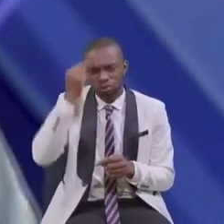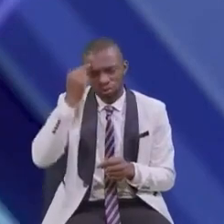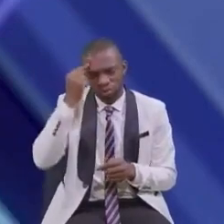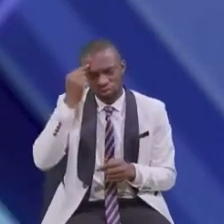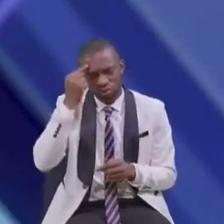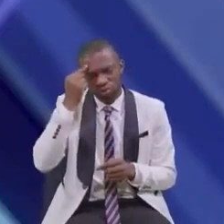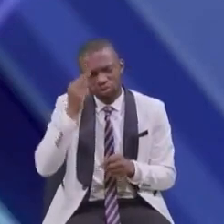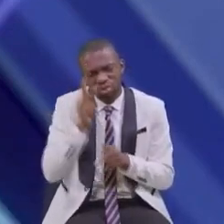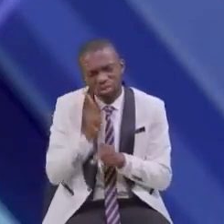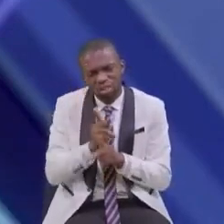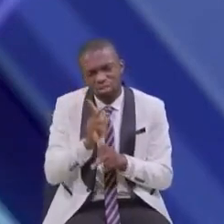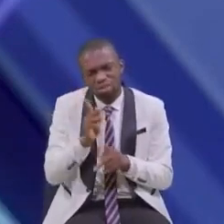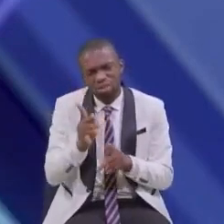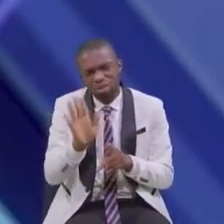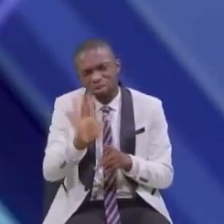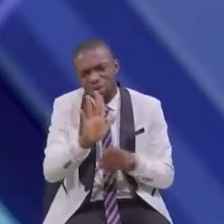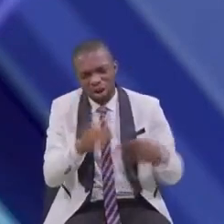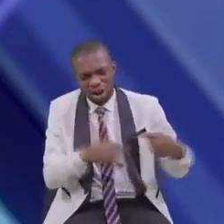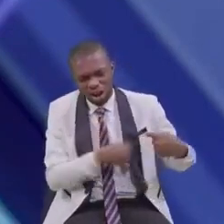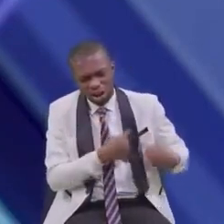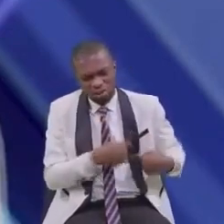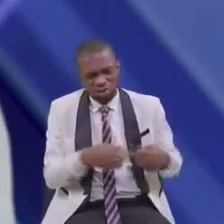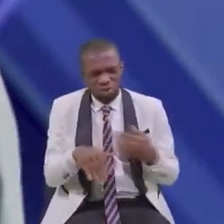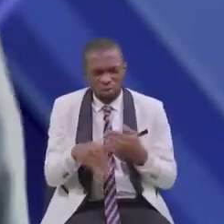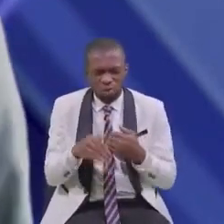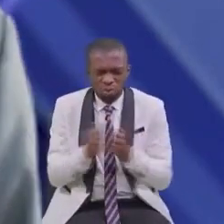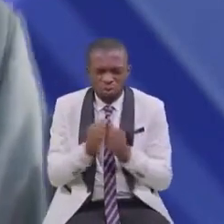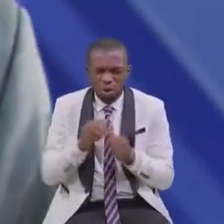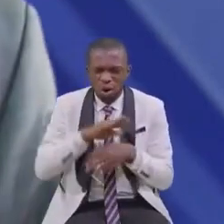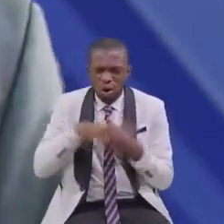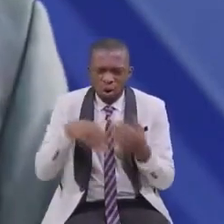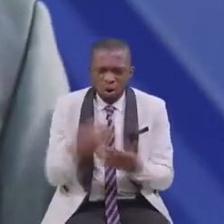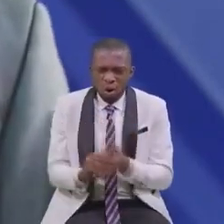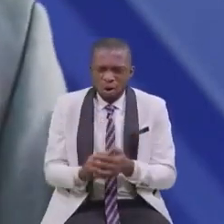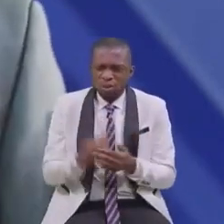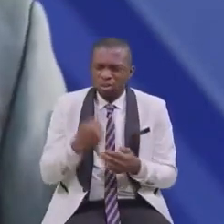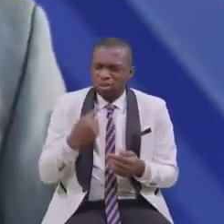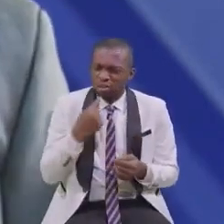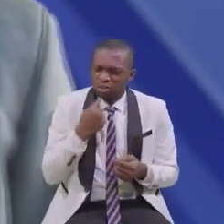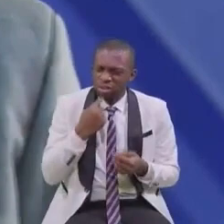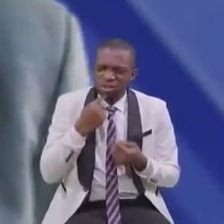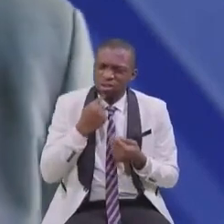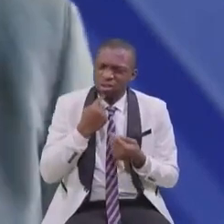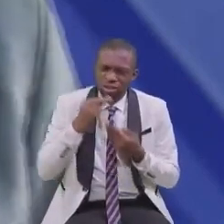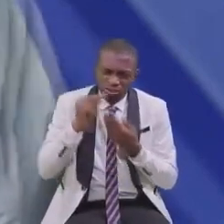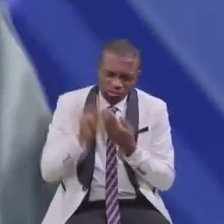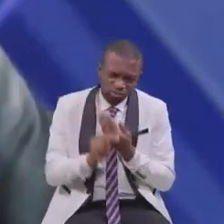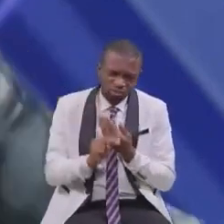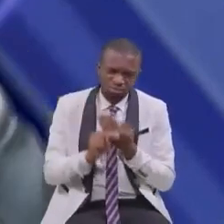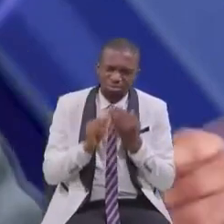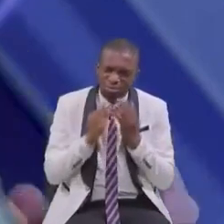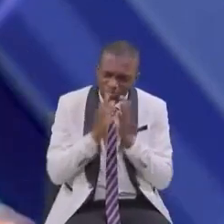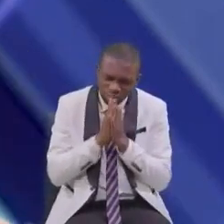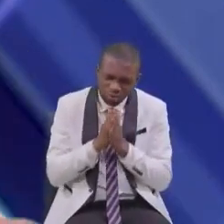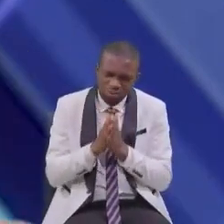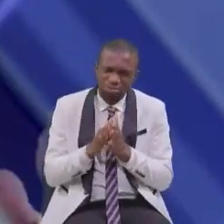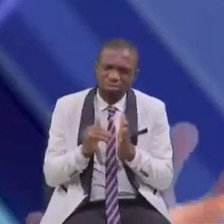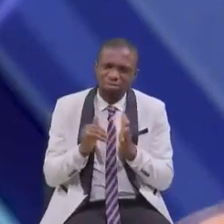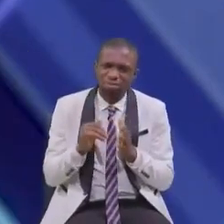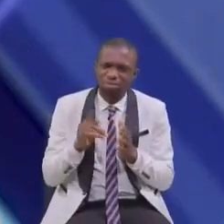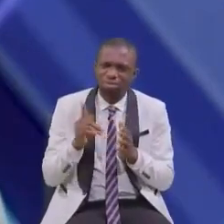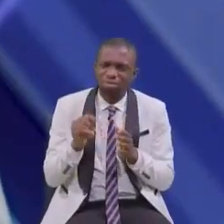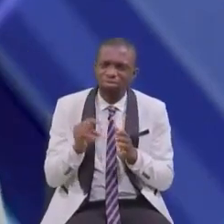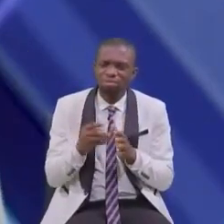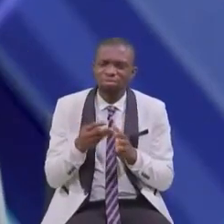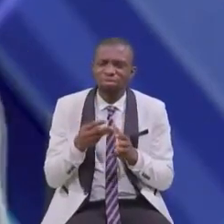of it are the issues of life. Watch over your heart. Watch over the weapons. God has given all the weapons, for though we walk in the flesh,